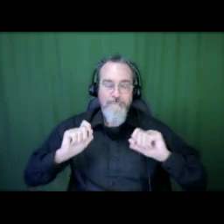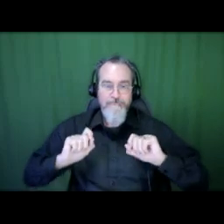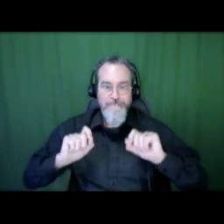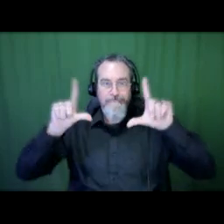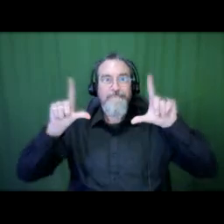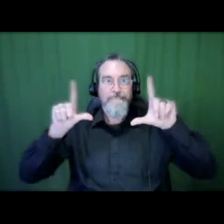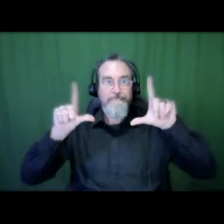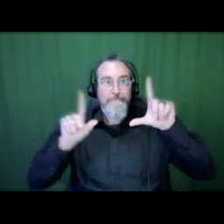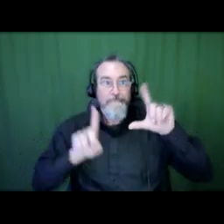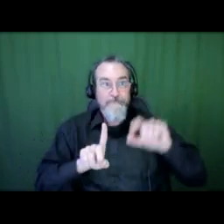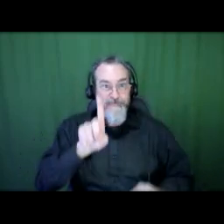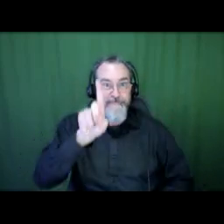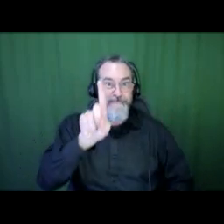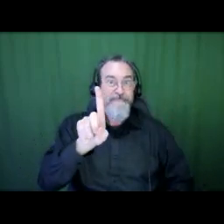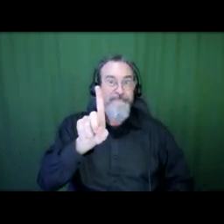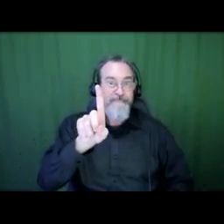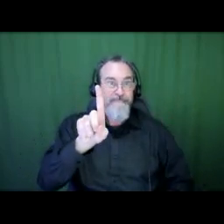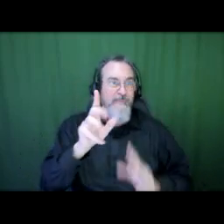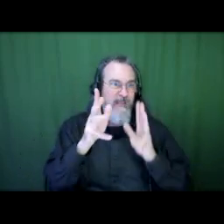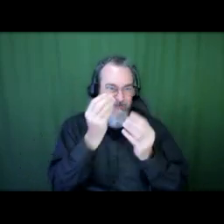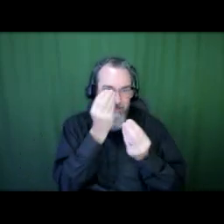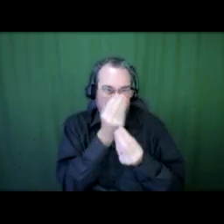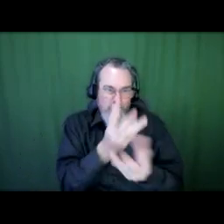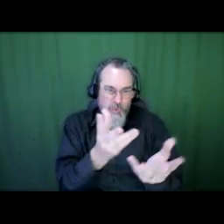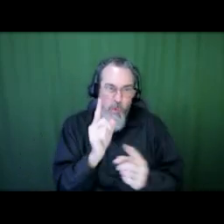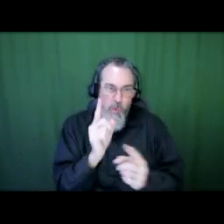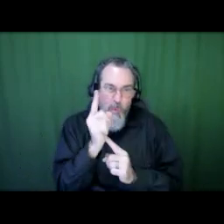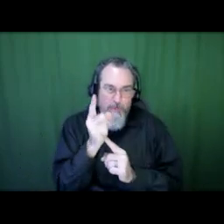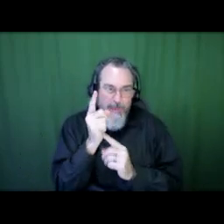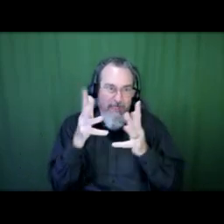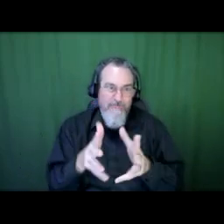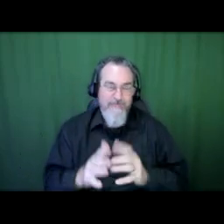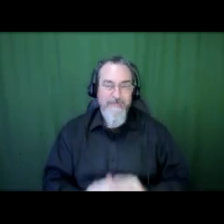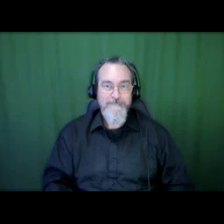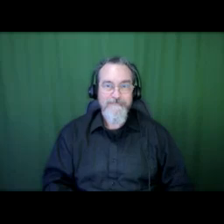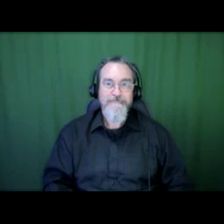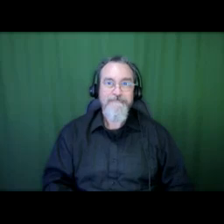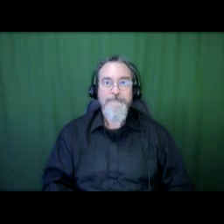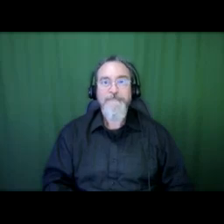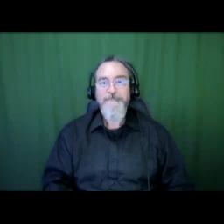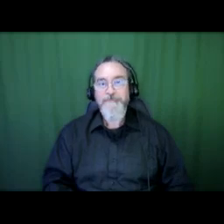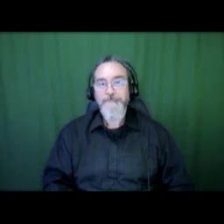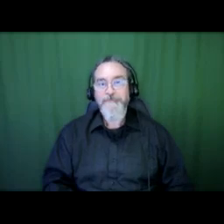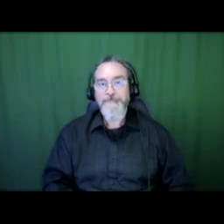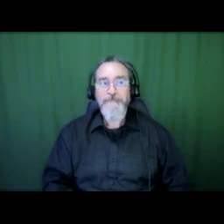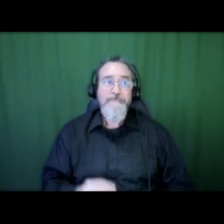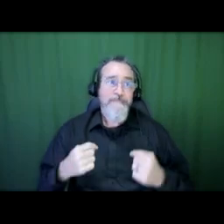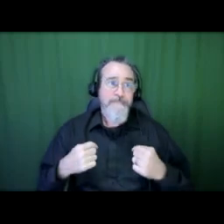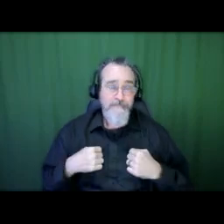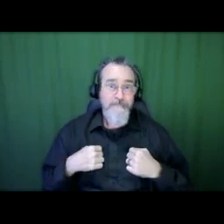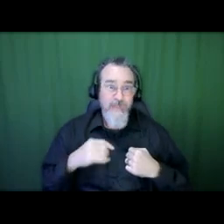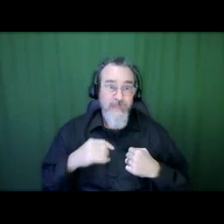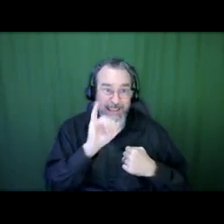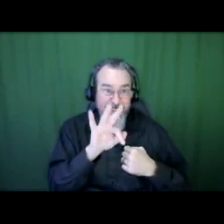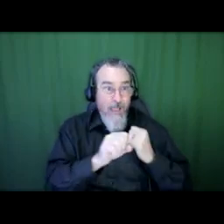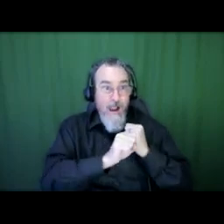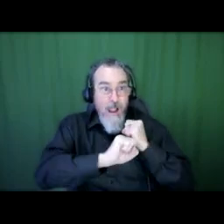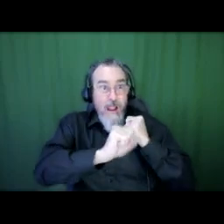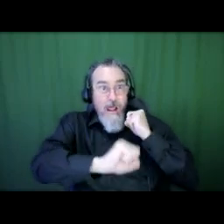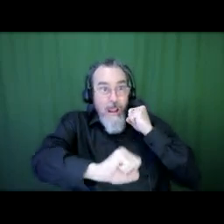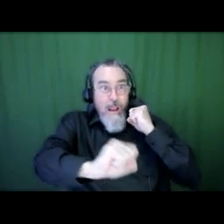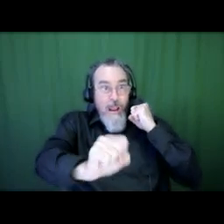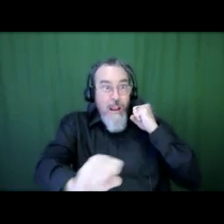put my hand up, and just let you know that it's time to wrap up. I will intervene if you end up going over